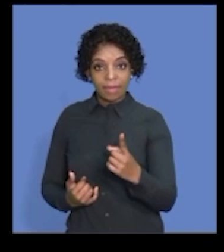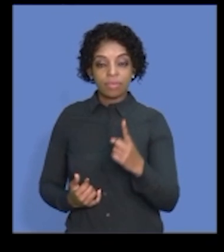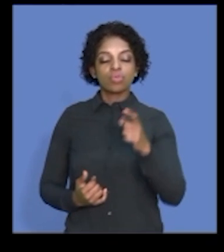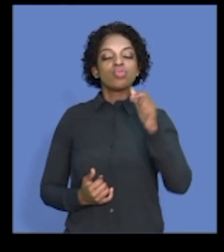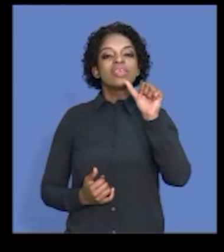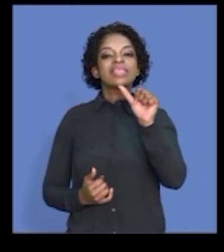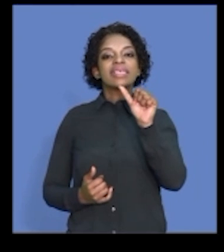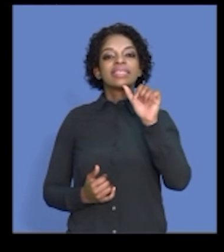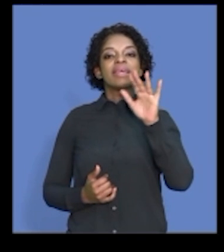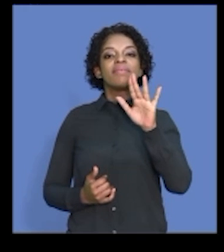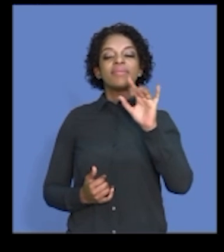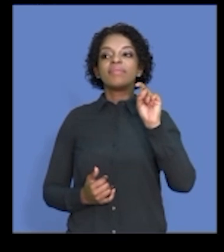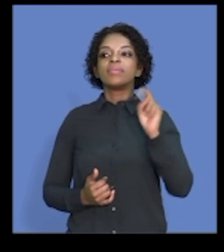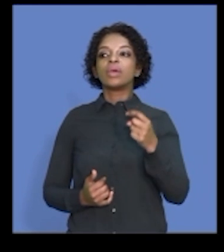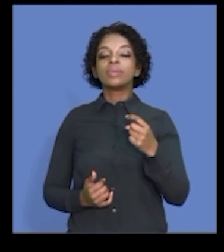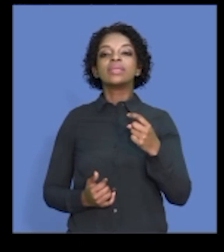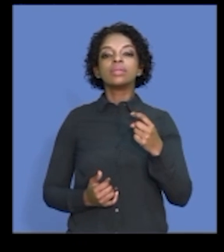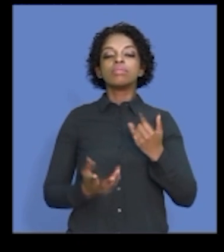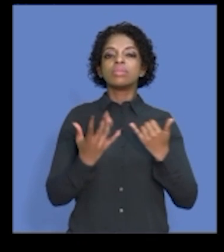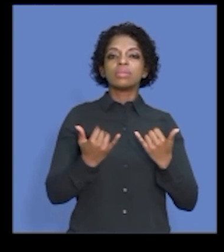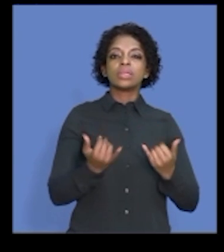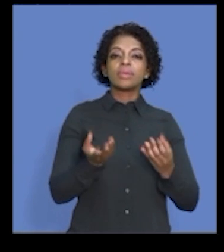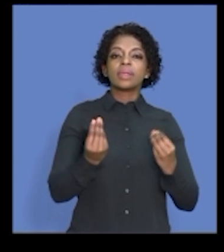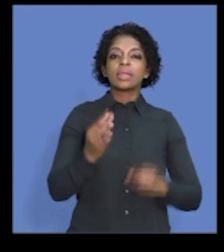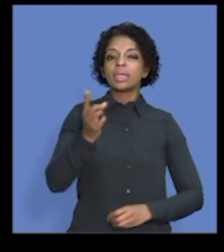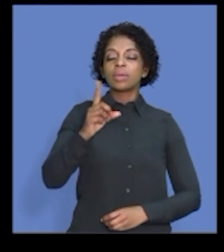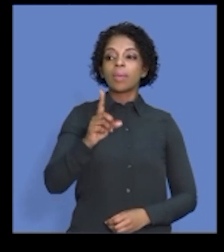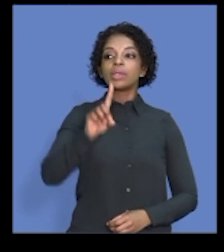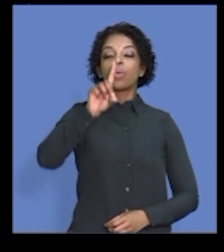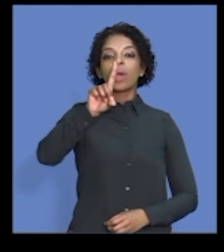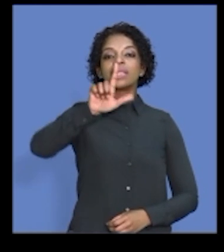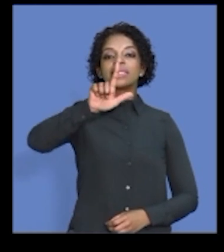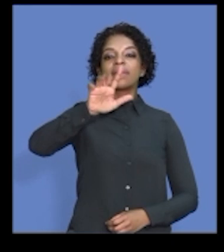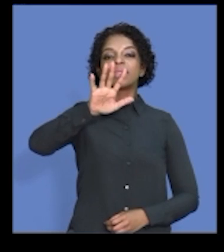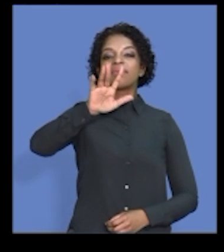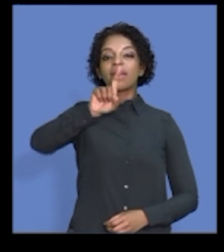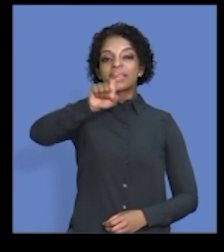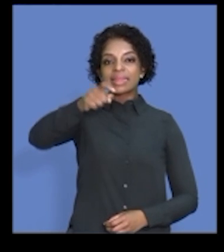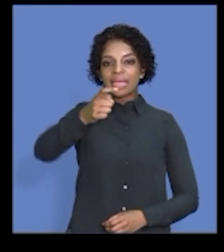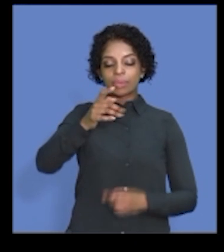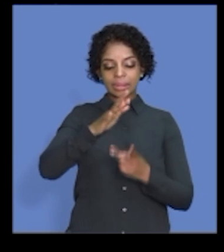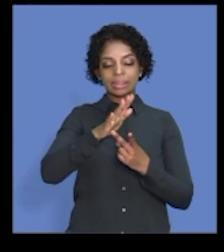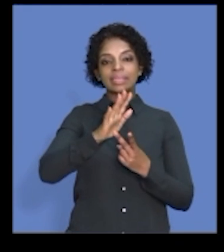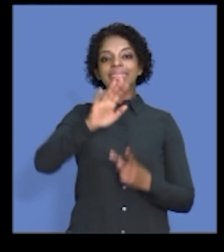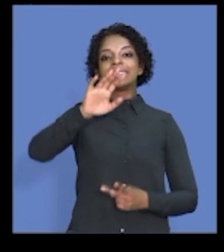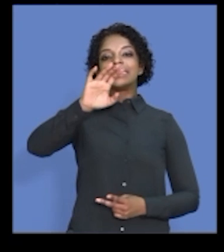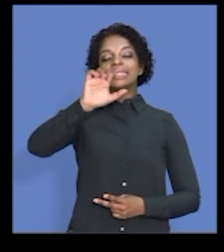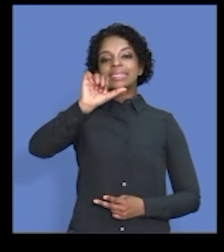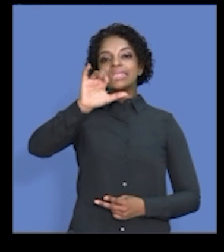to gives you 60,500. You now add 175,000 plus